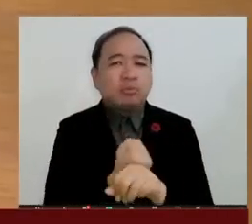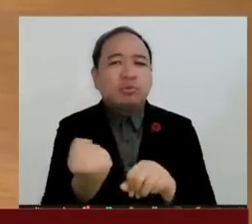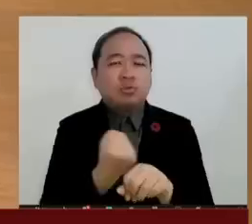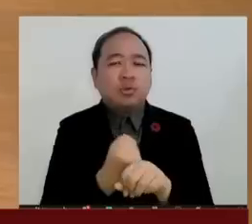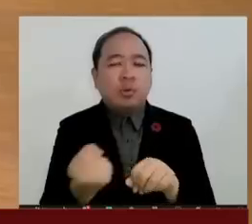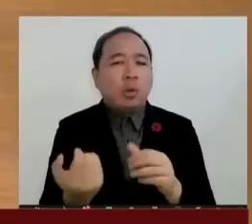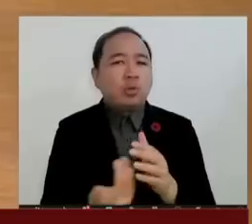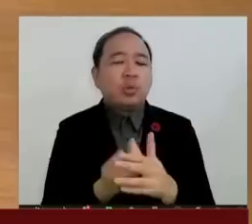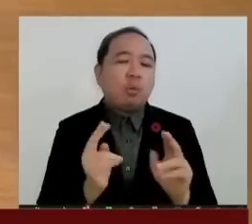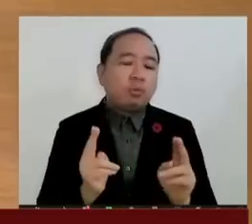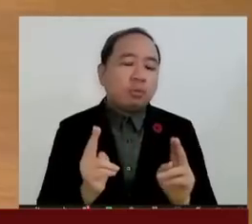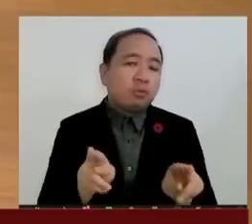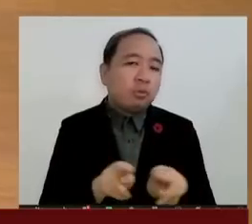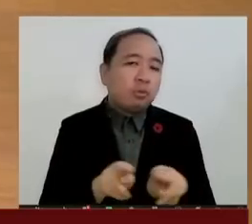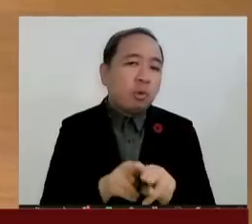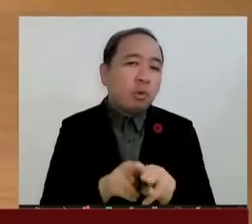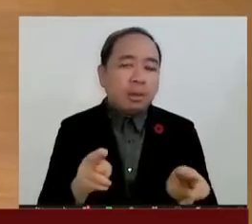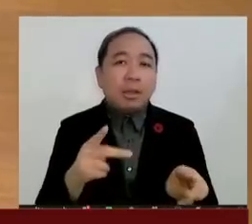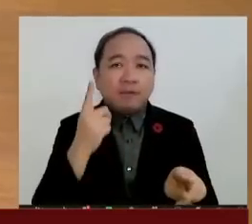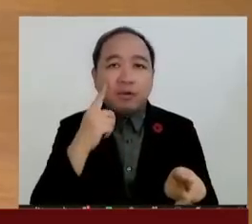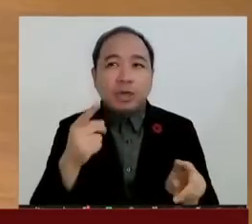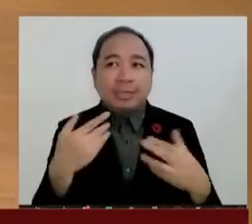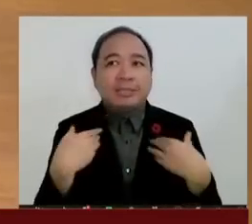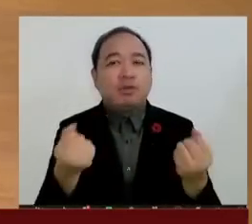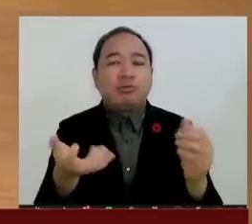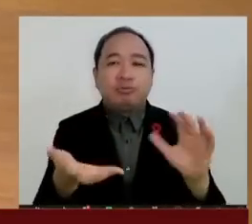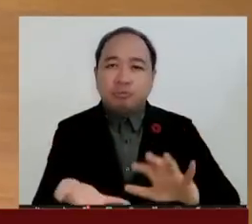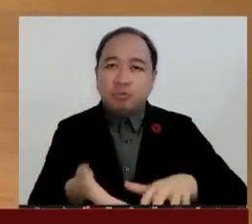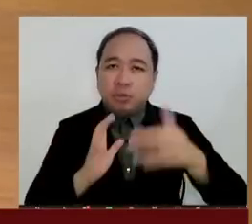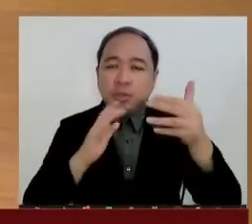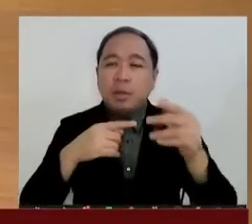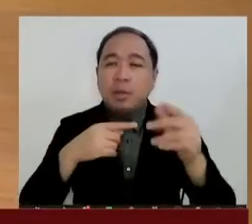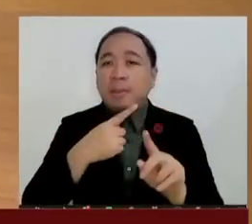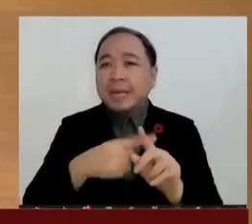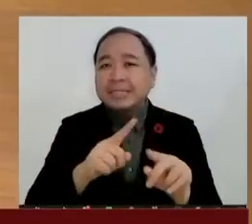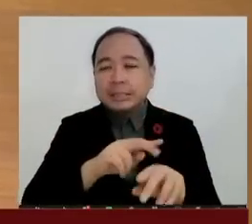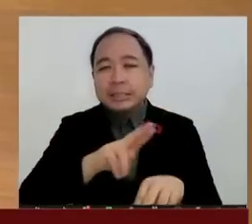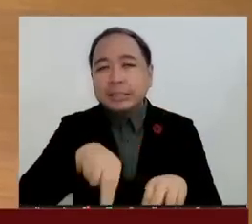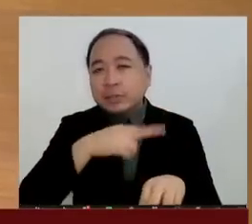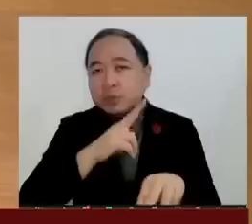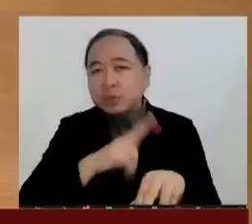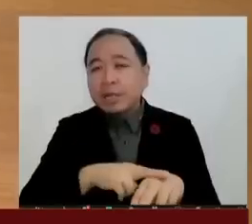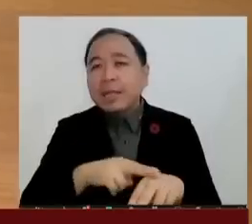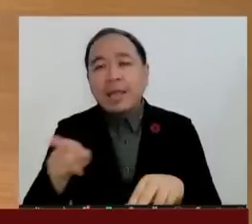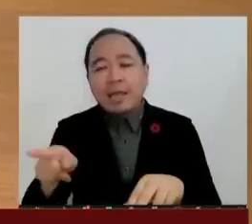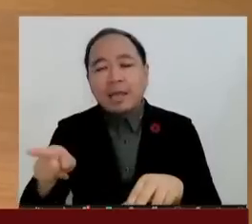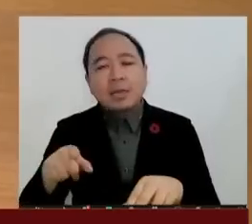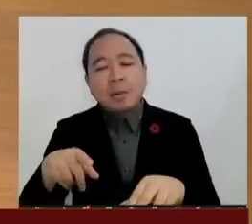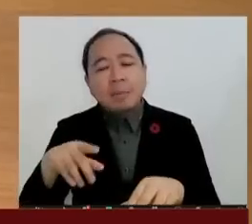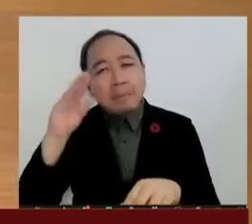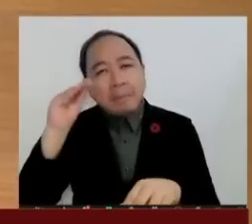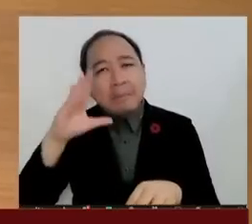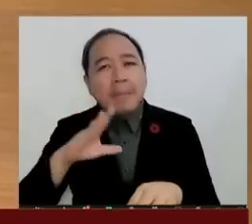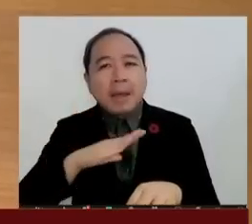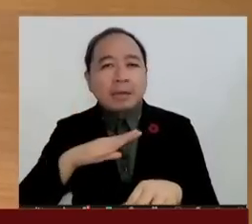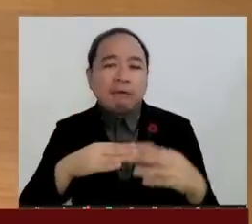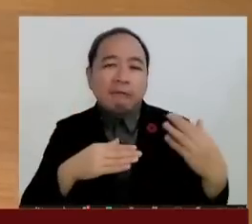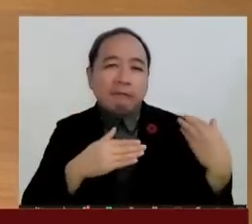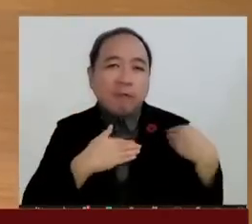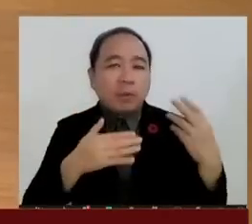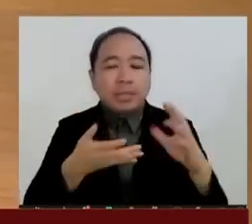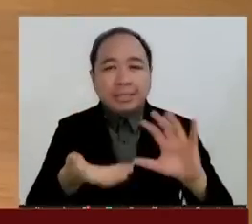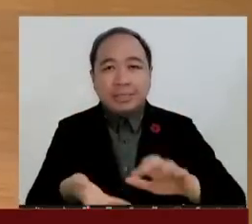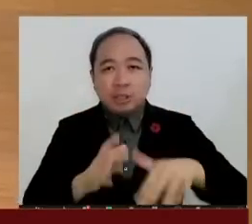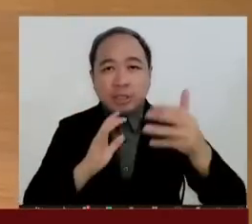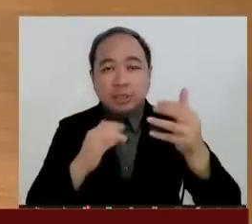weather, as well as other natural and man-made disasters. Furthermore, new evacuation centers are